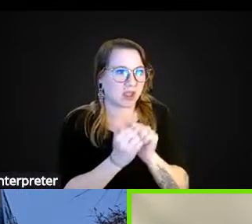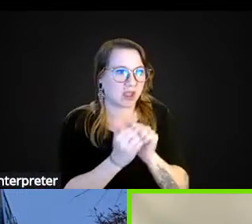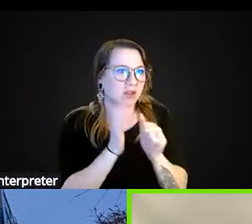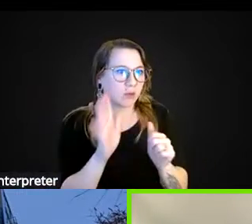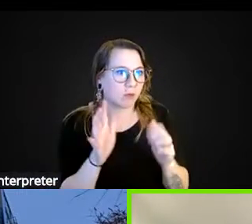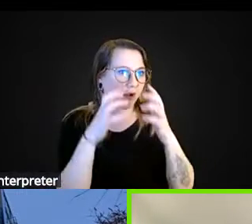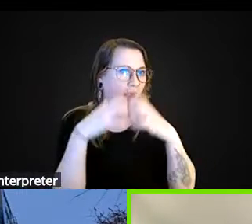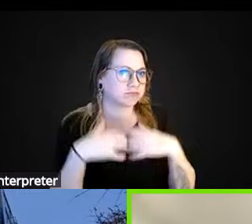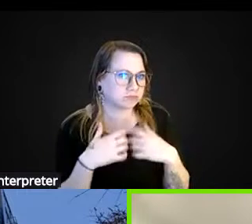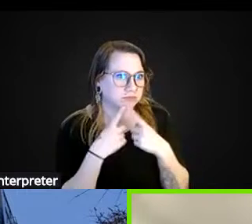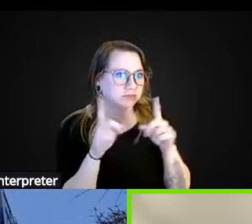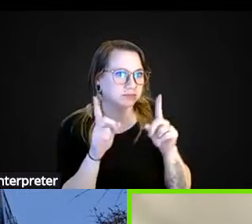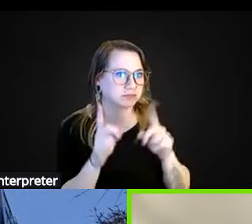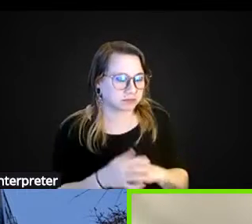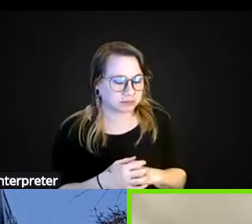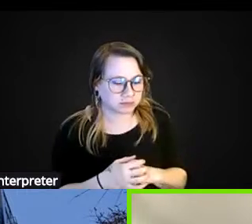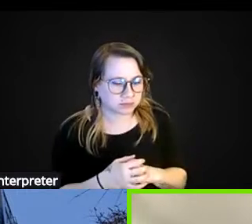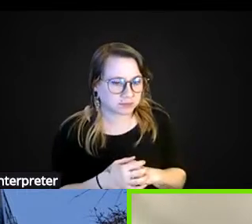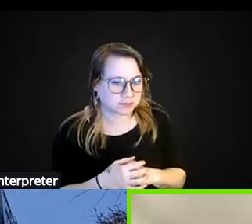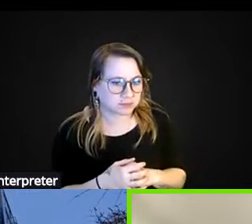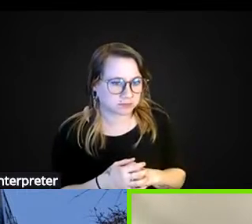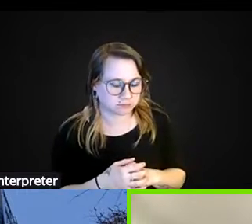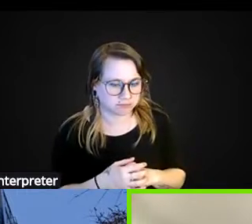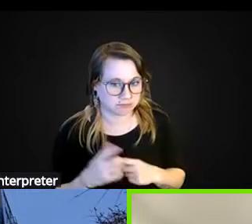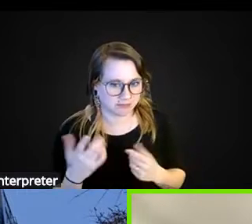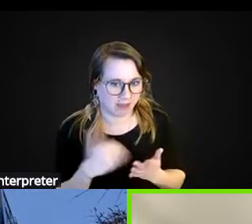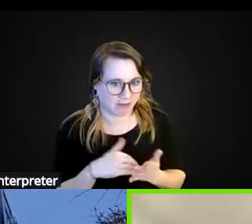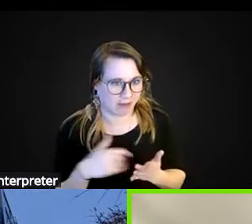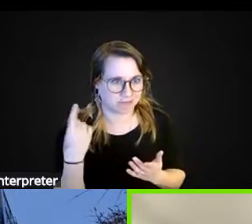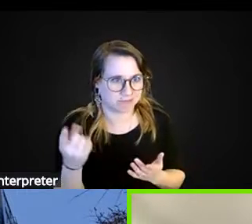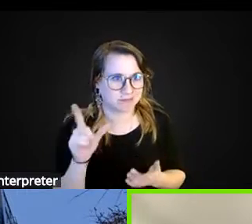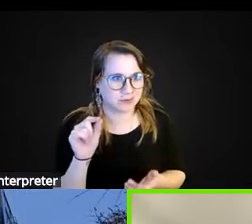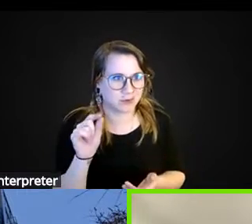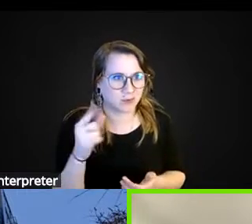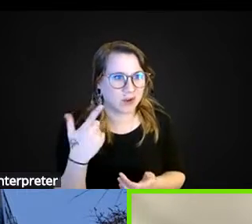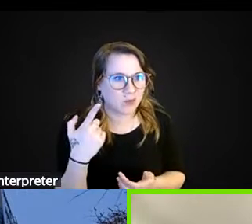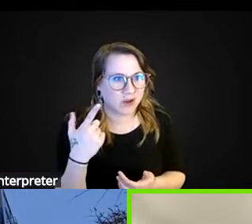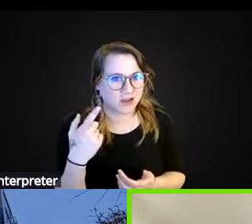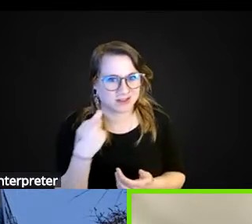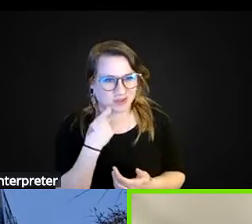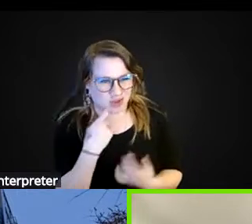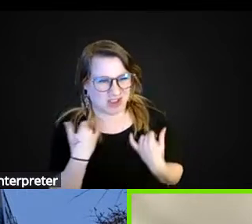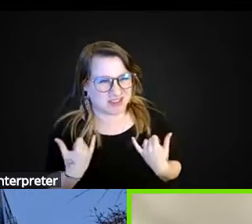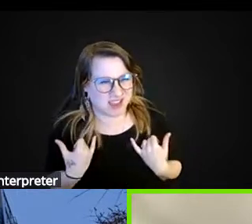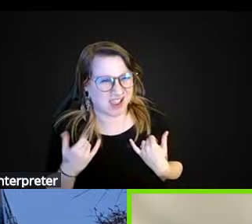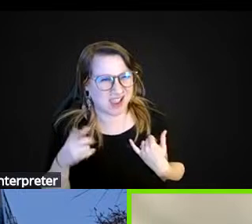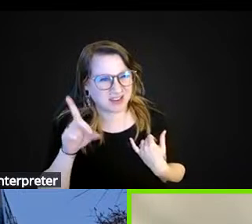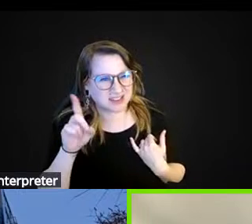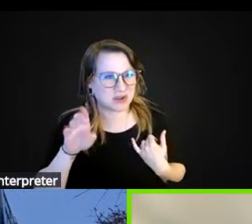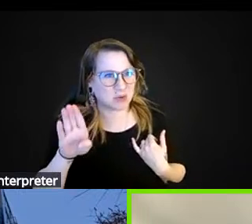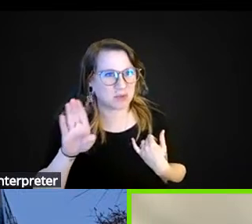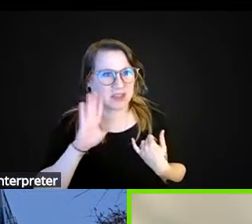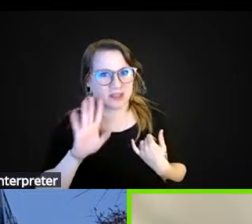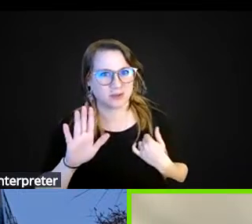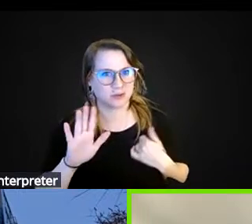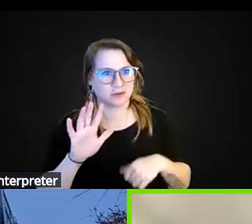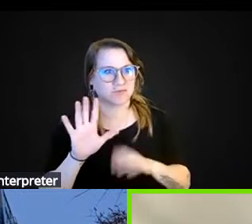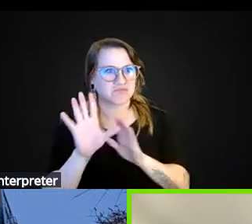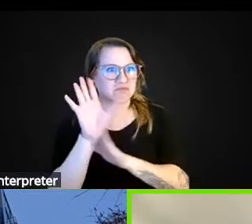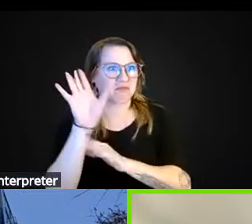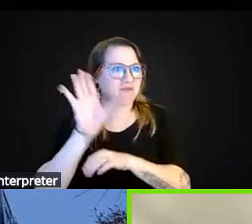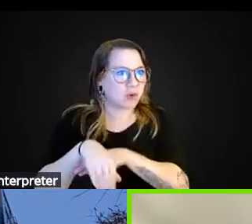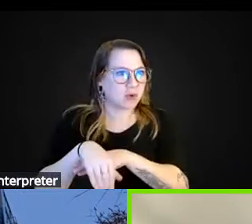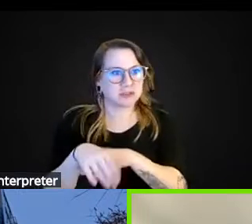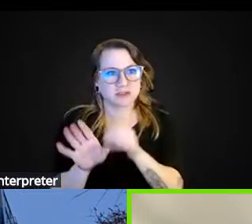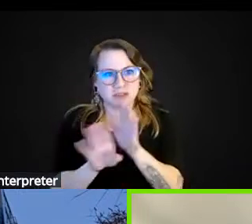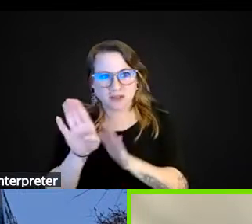mean, it's 2021 and now we're in 2025 and we're just now getting DOB to put some type of enforcement behind these